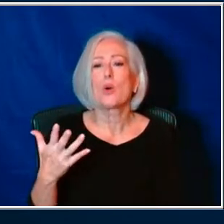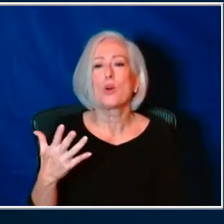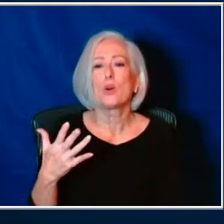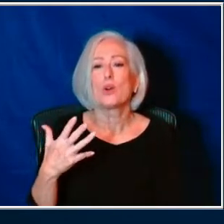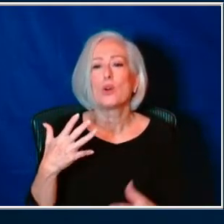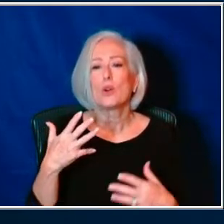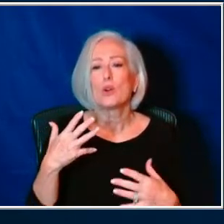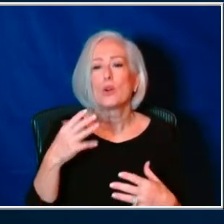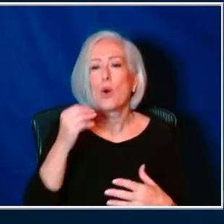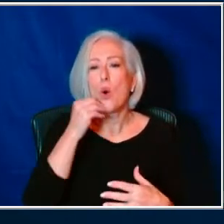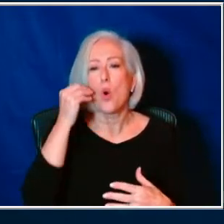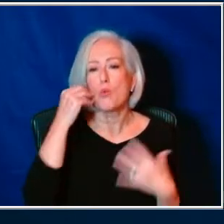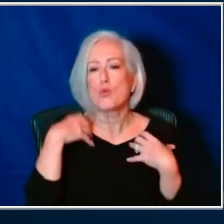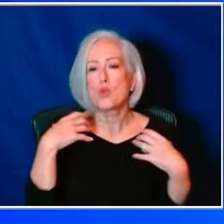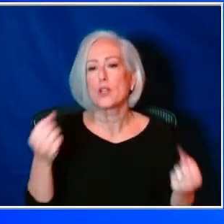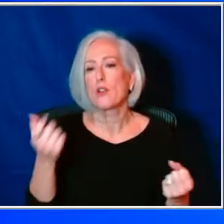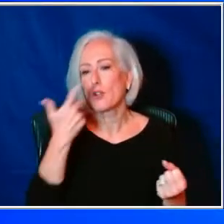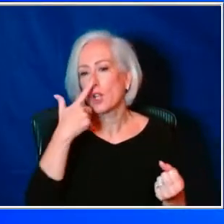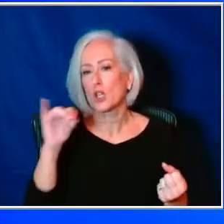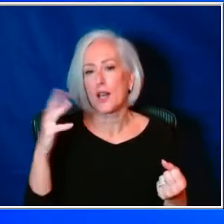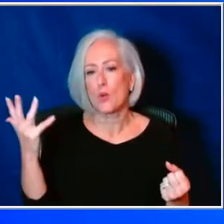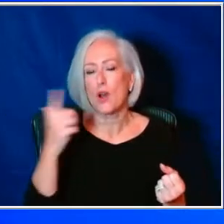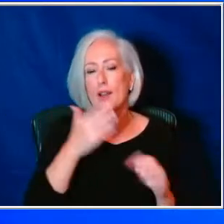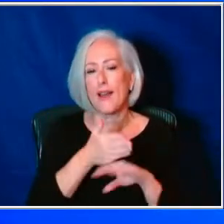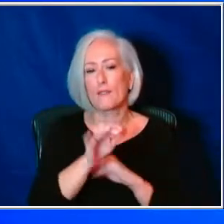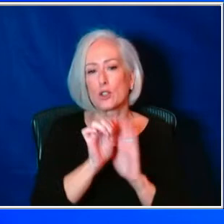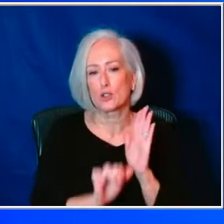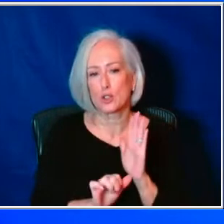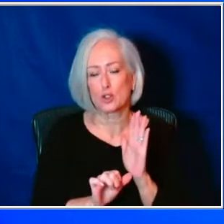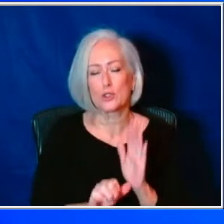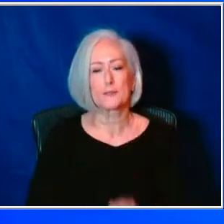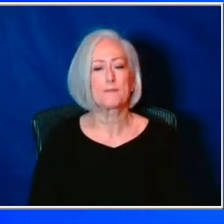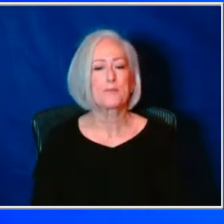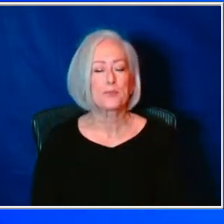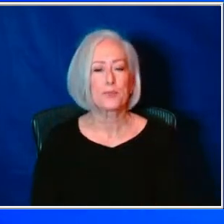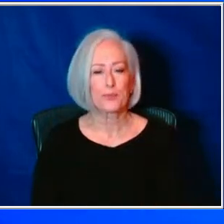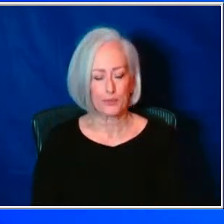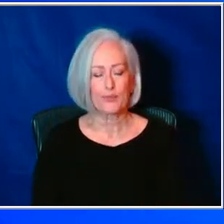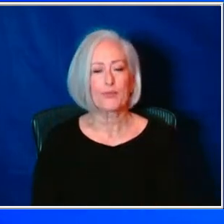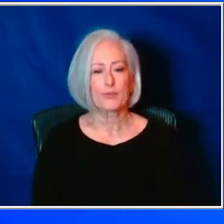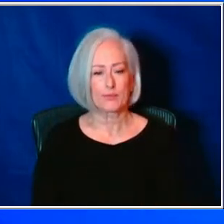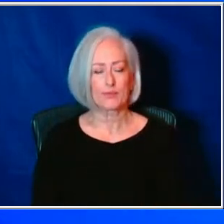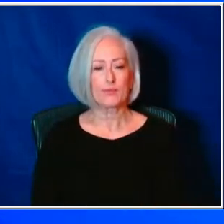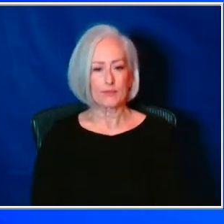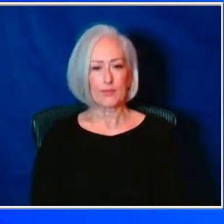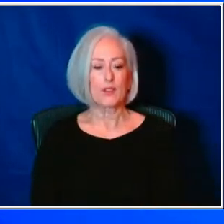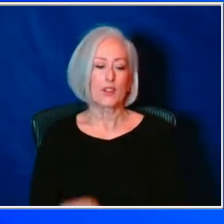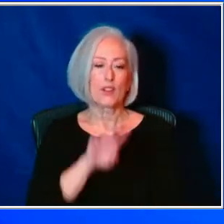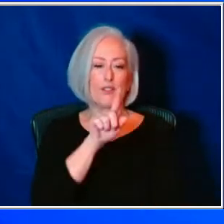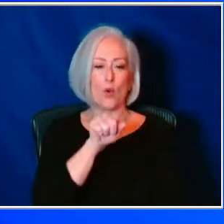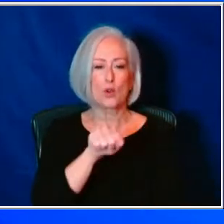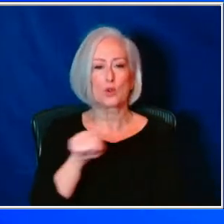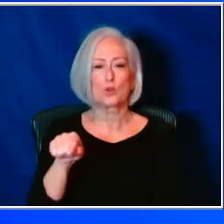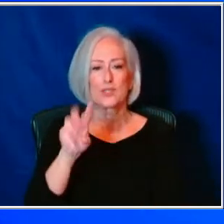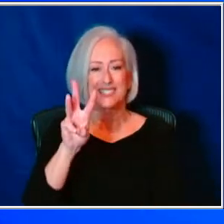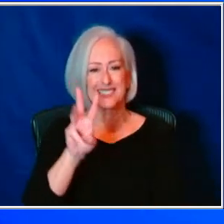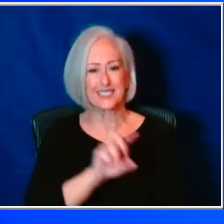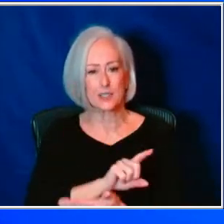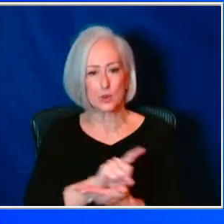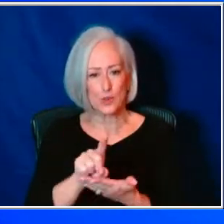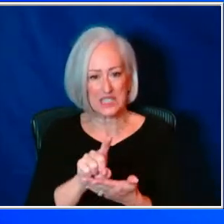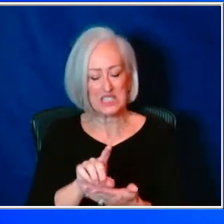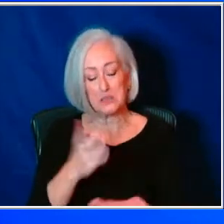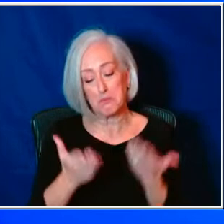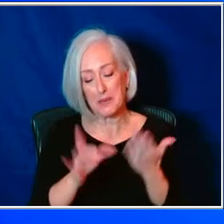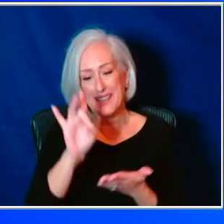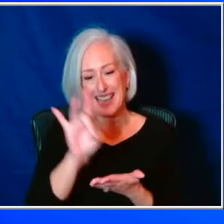surgery? Yeah, most folks, for the first 4 to 6 weeks, sometimes 6 to 8 weeks, we really tell folks